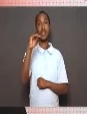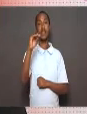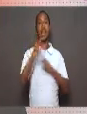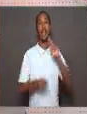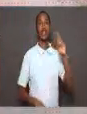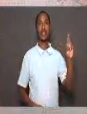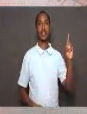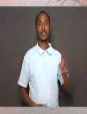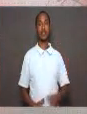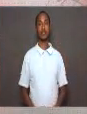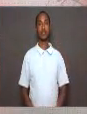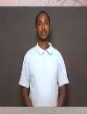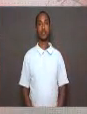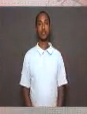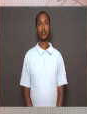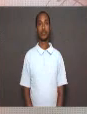reactant.